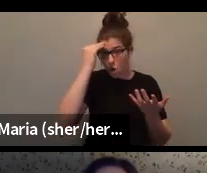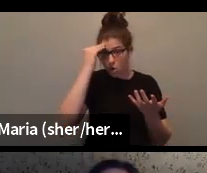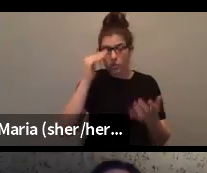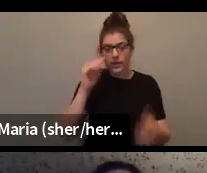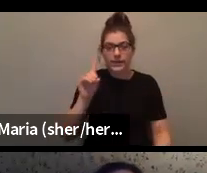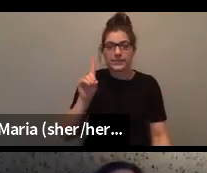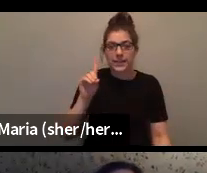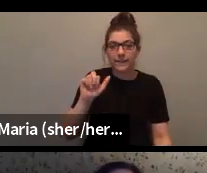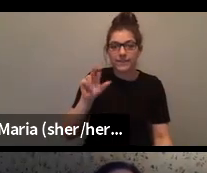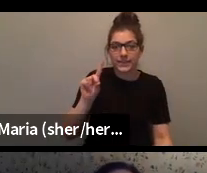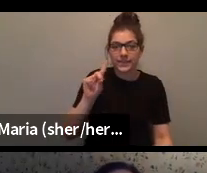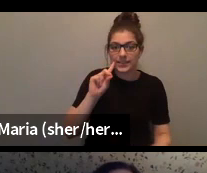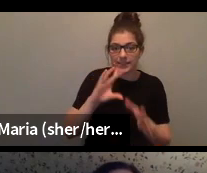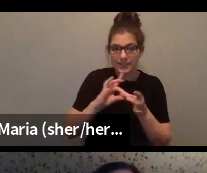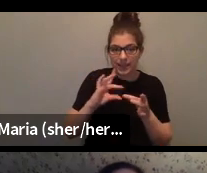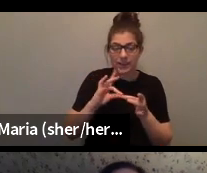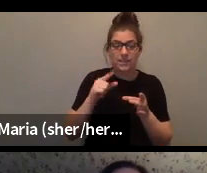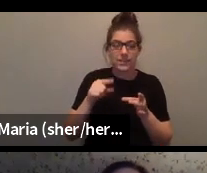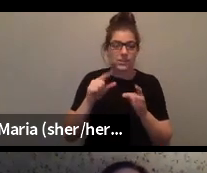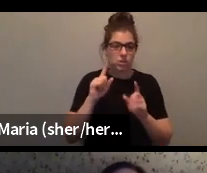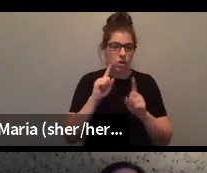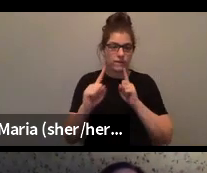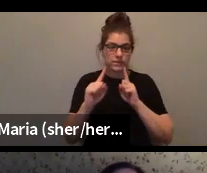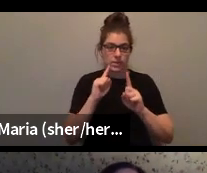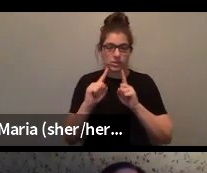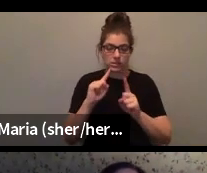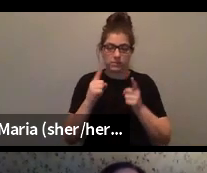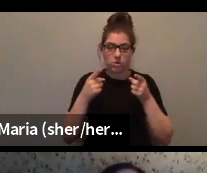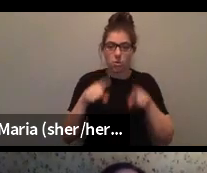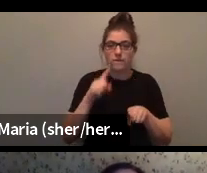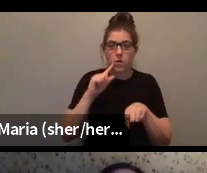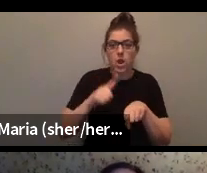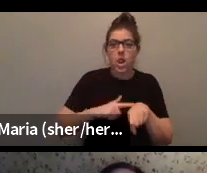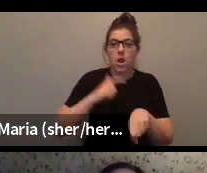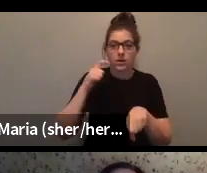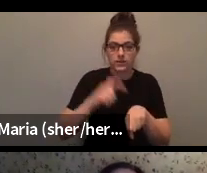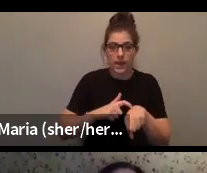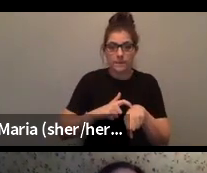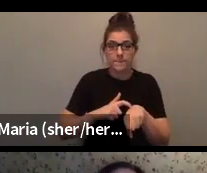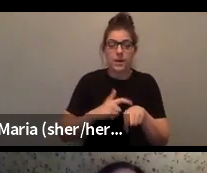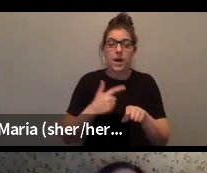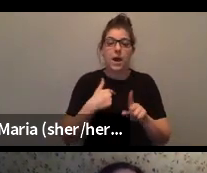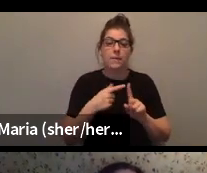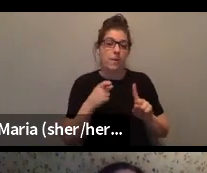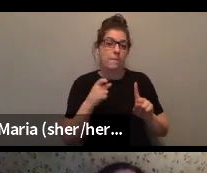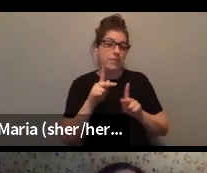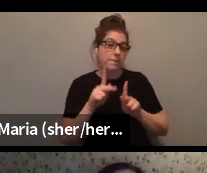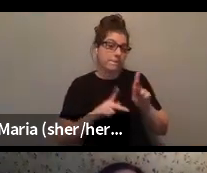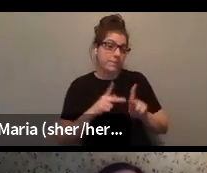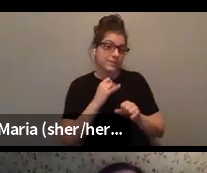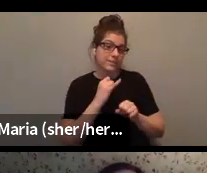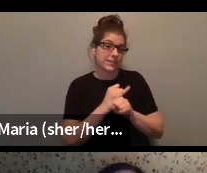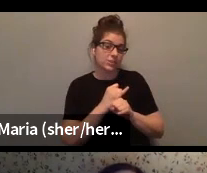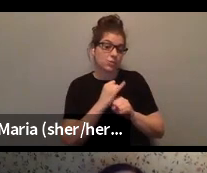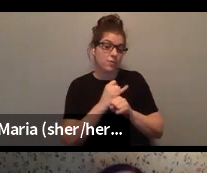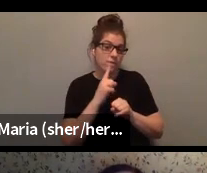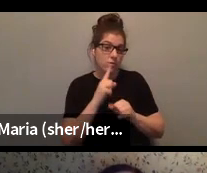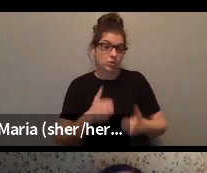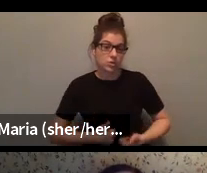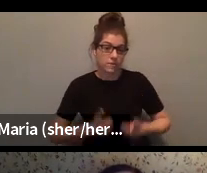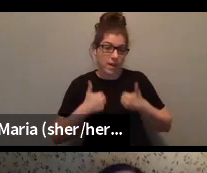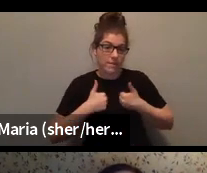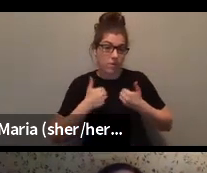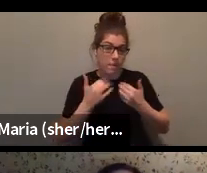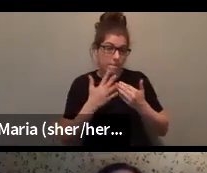said it, this conversation has been going on for a long time. I come from the People's Institute for Survival and Beyond. That's an